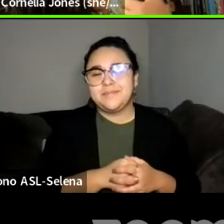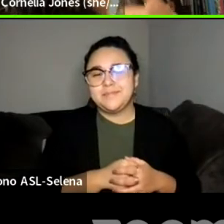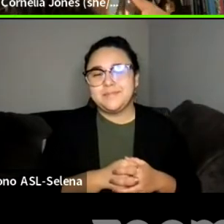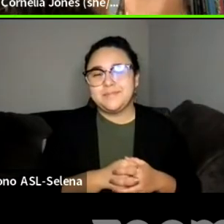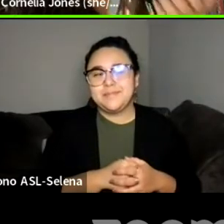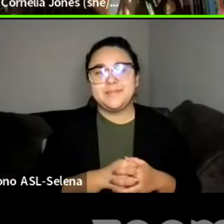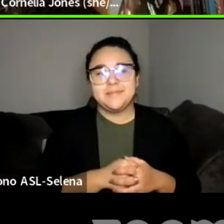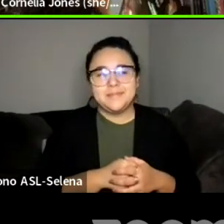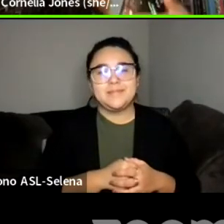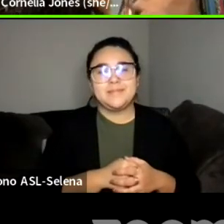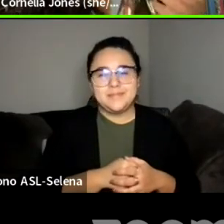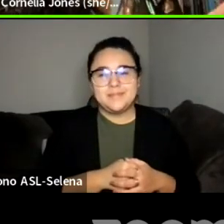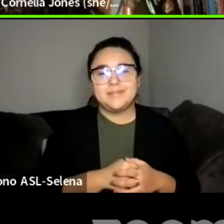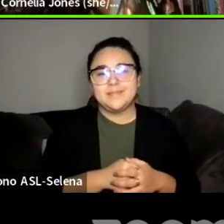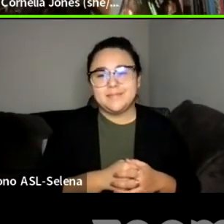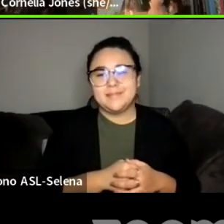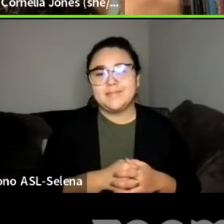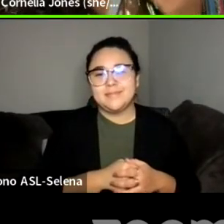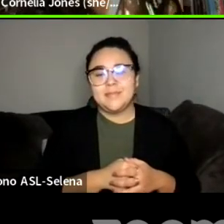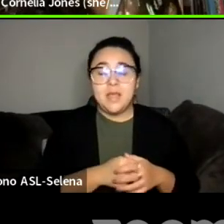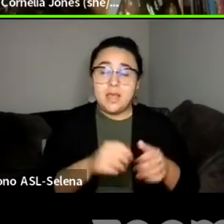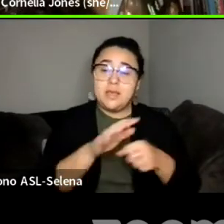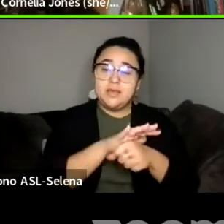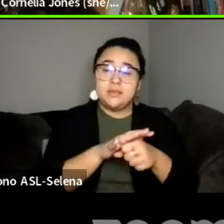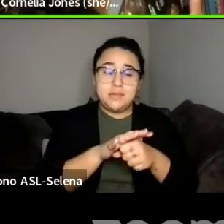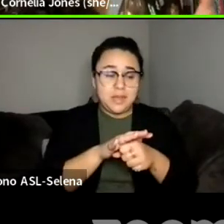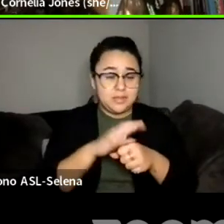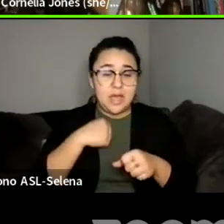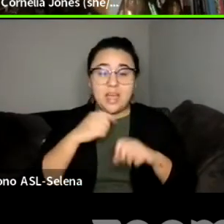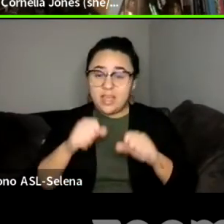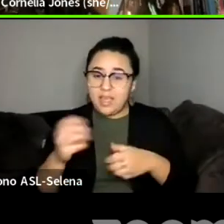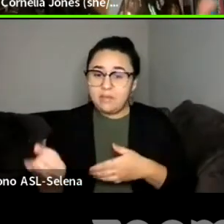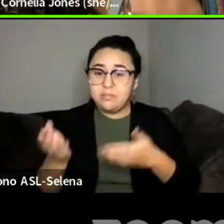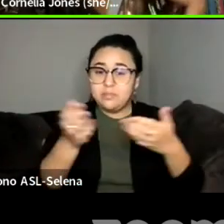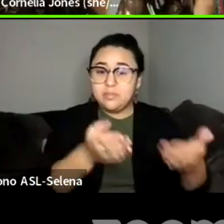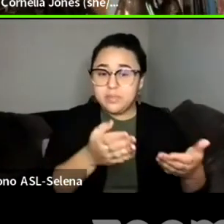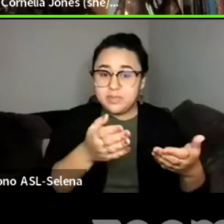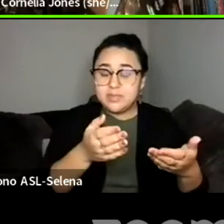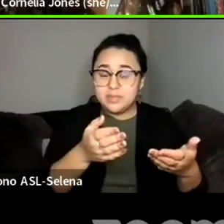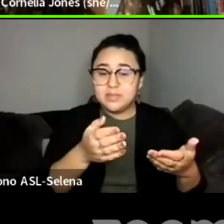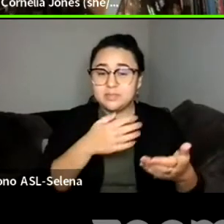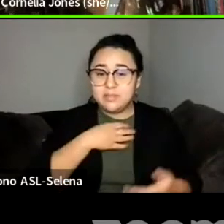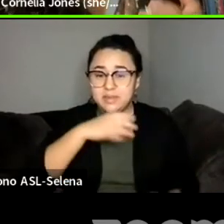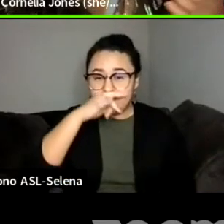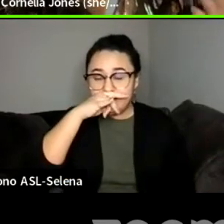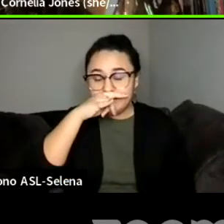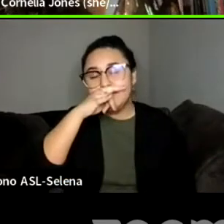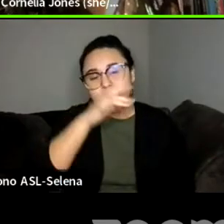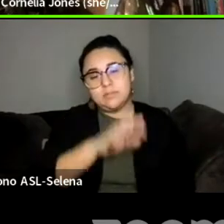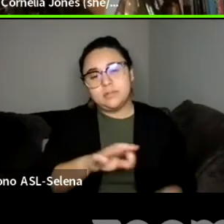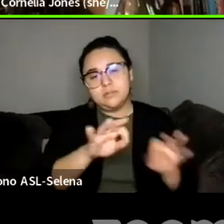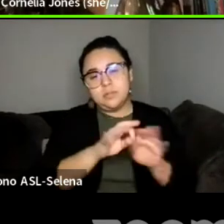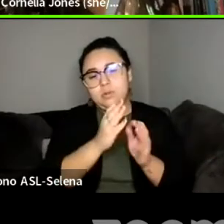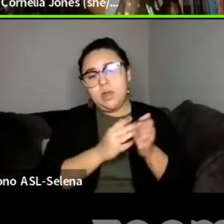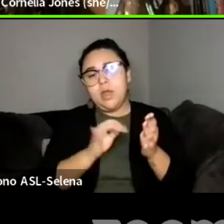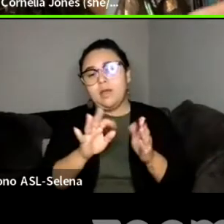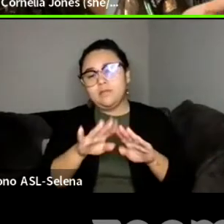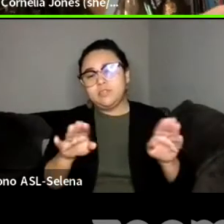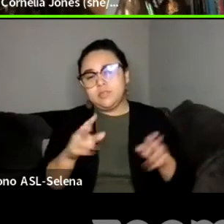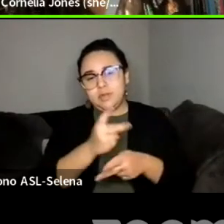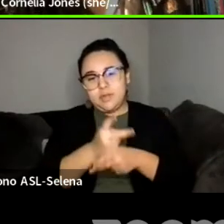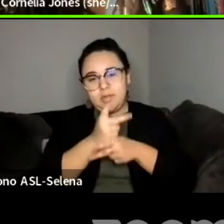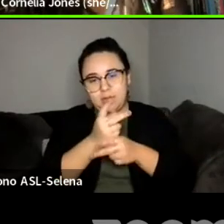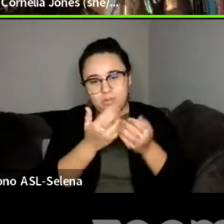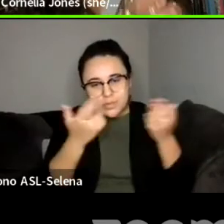and having a space to bring your kids is also an important part of childcare resource and